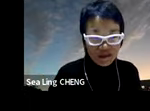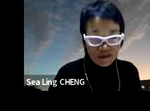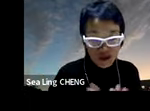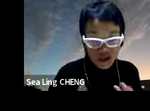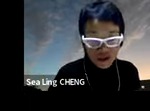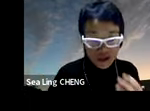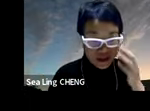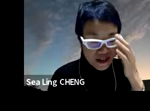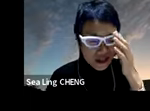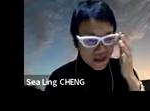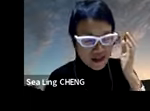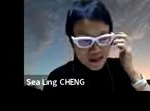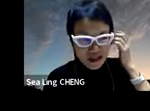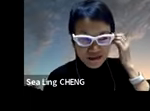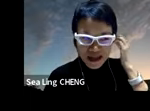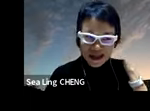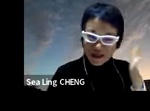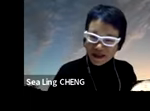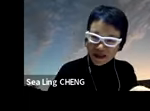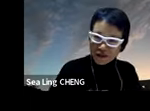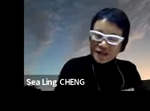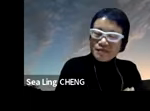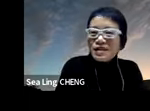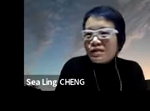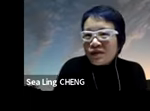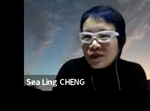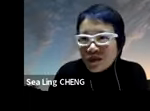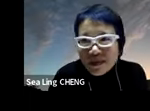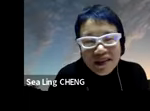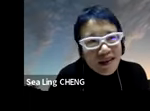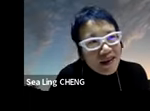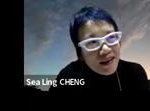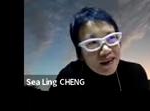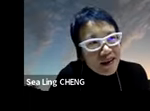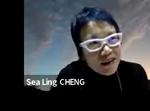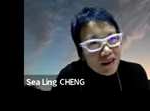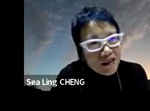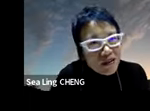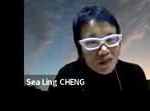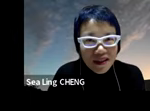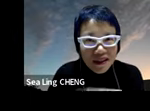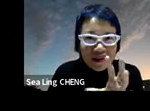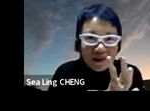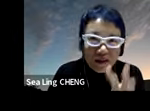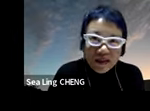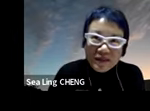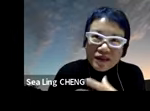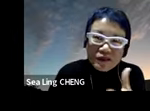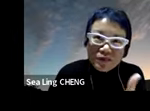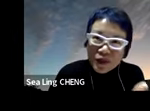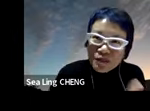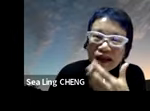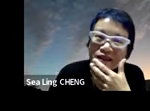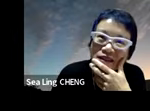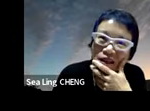I tried to publish the asylum-seeking men's experiences of intimacy with local women, I got quite a bit